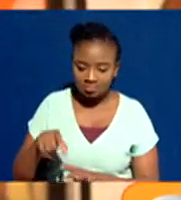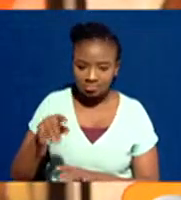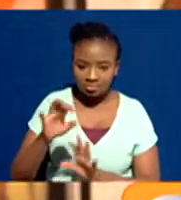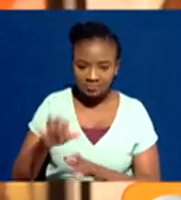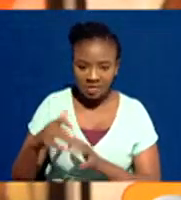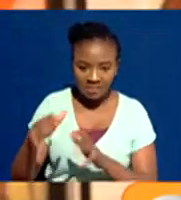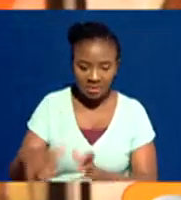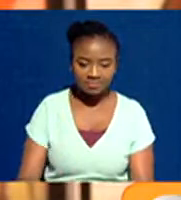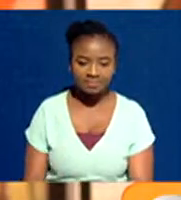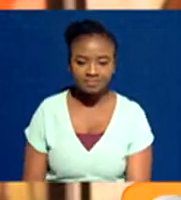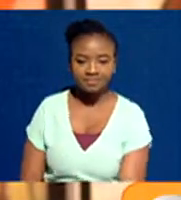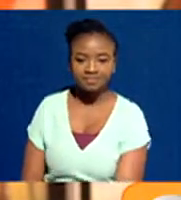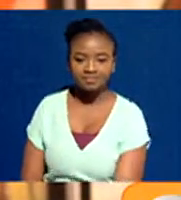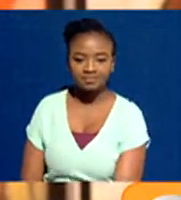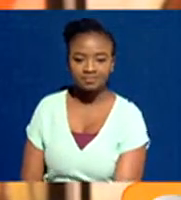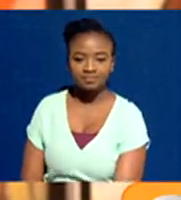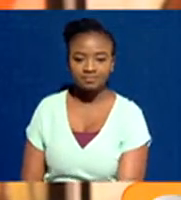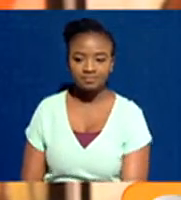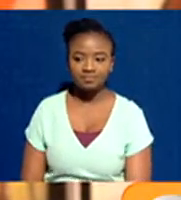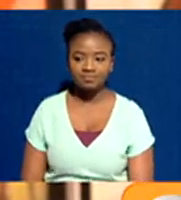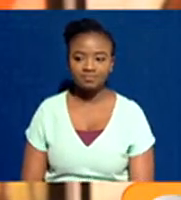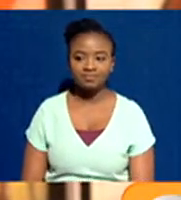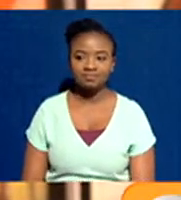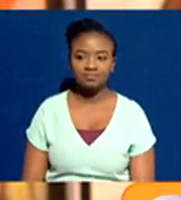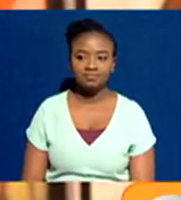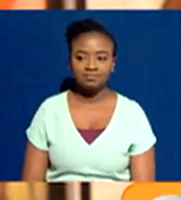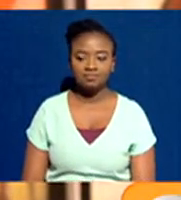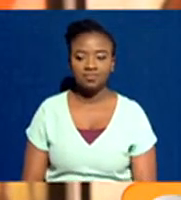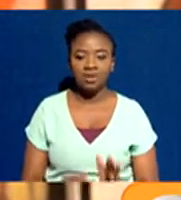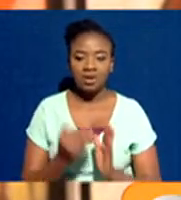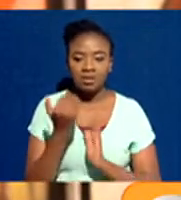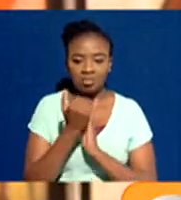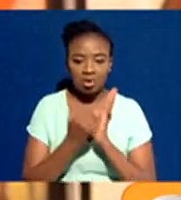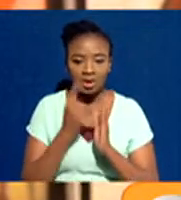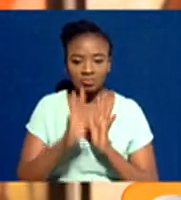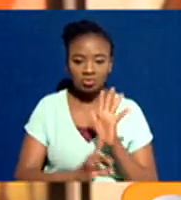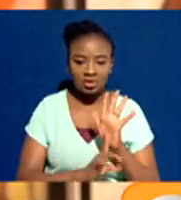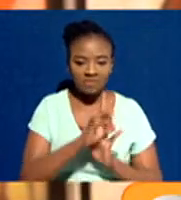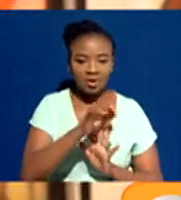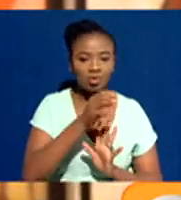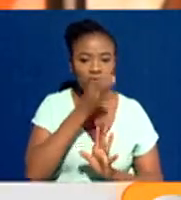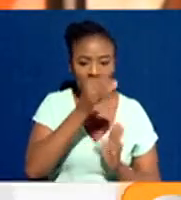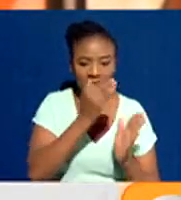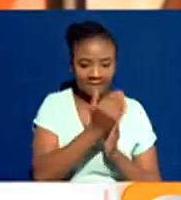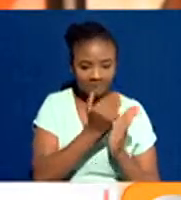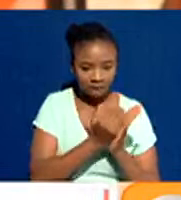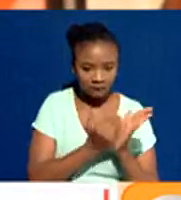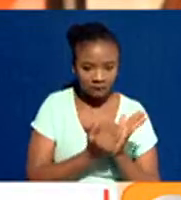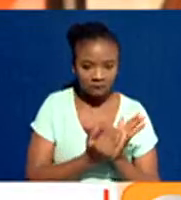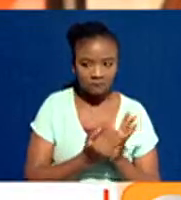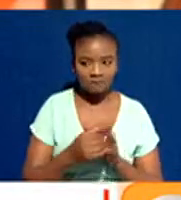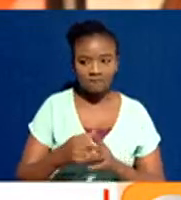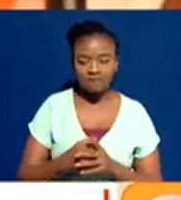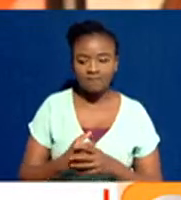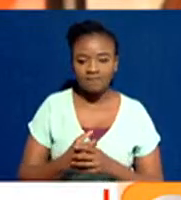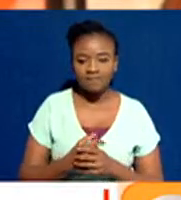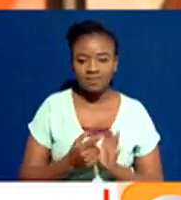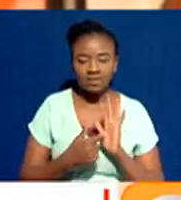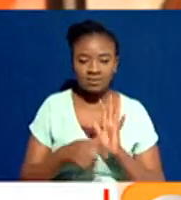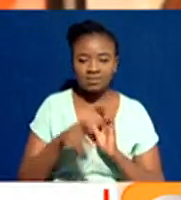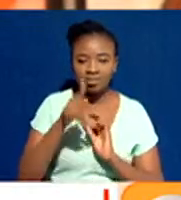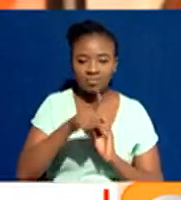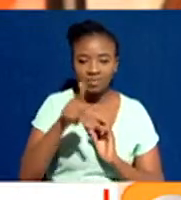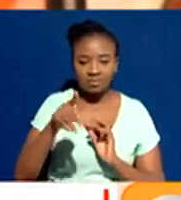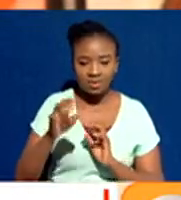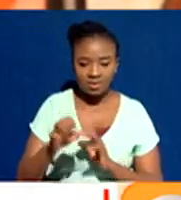The program to develop water schemes on a privatized PPE